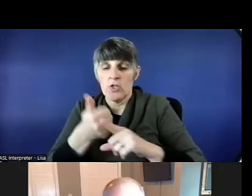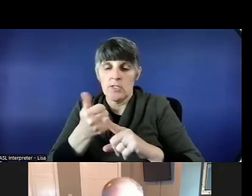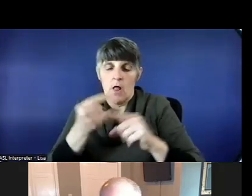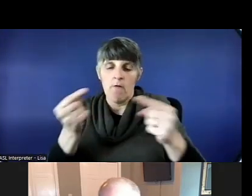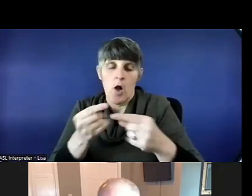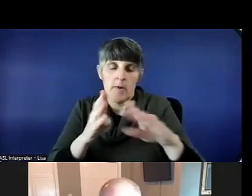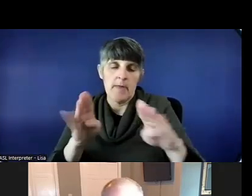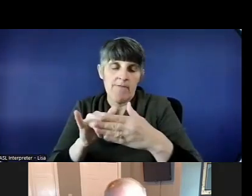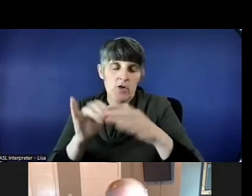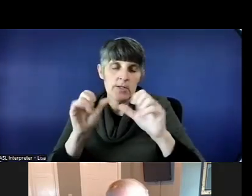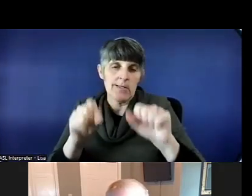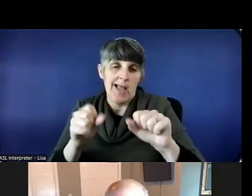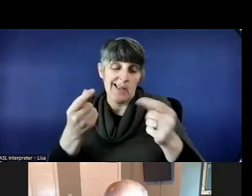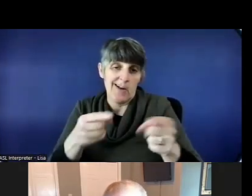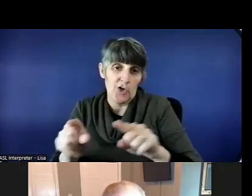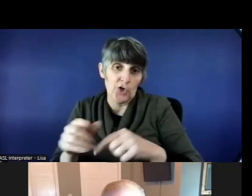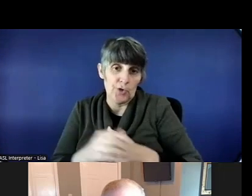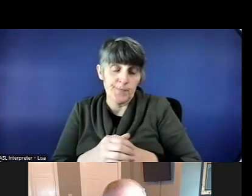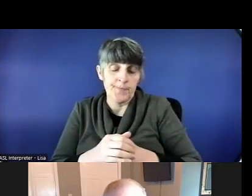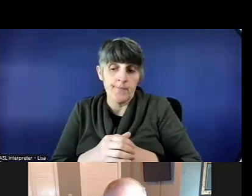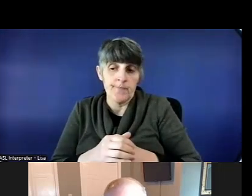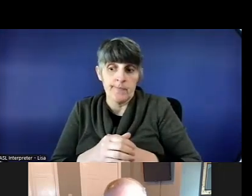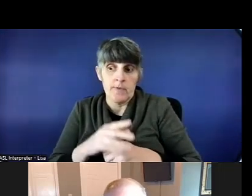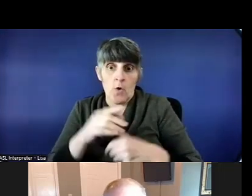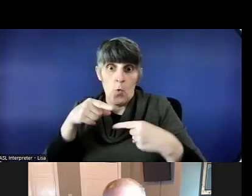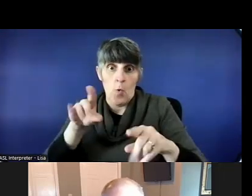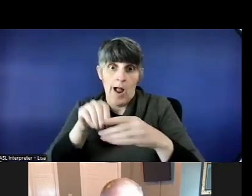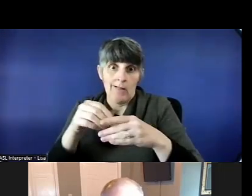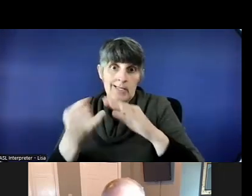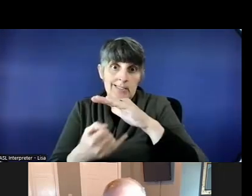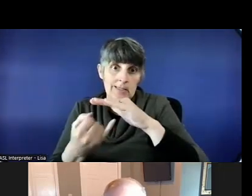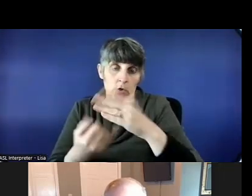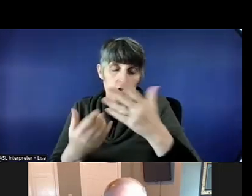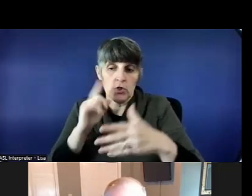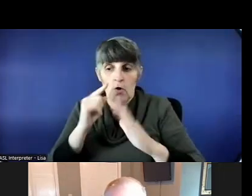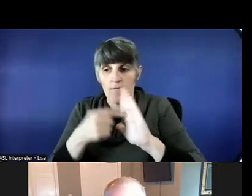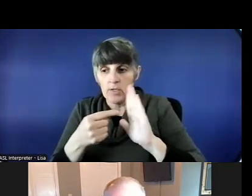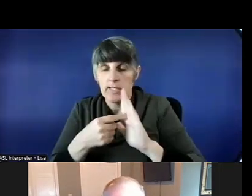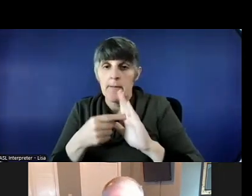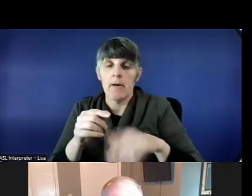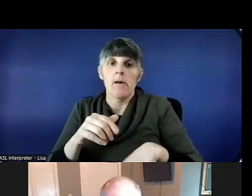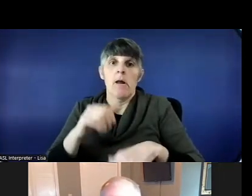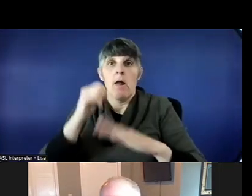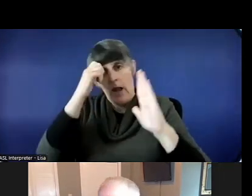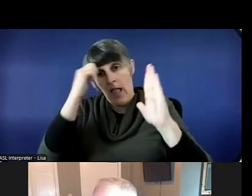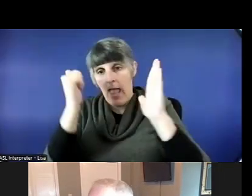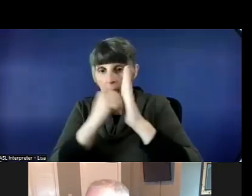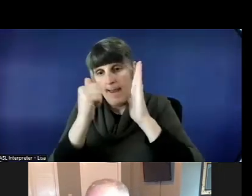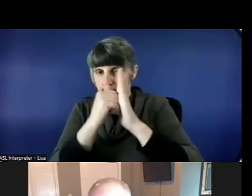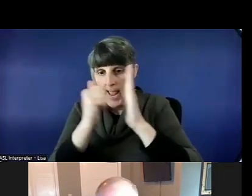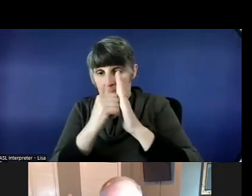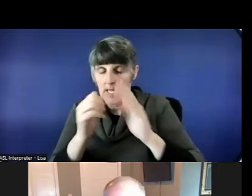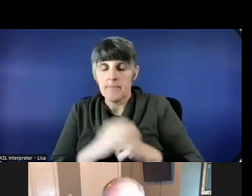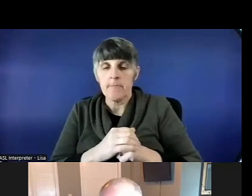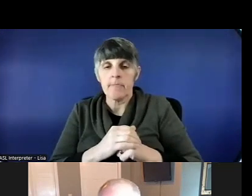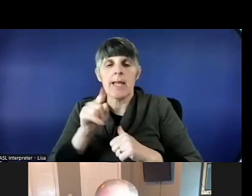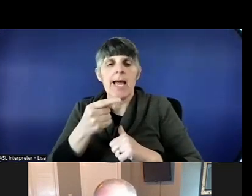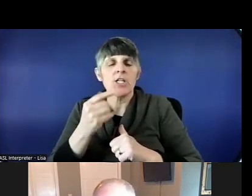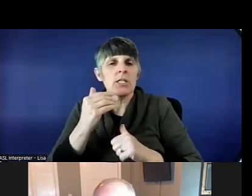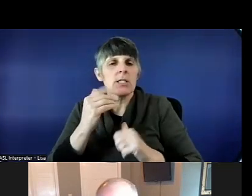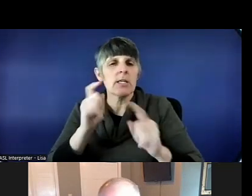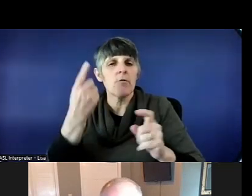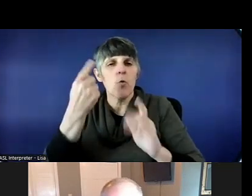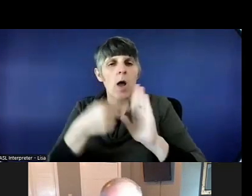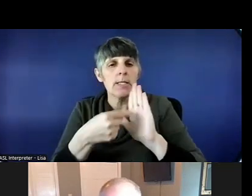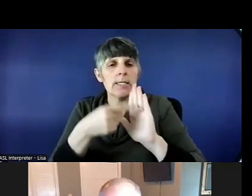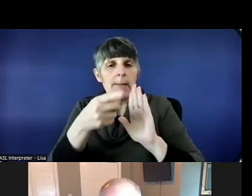behaviors that can occur while in seclusion. So for instance, head banging. And I just give one example